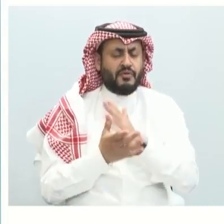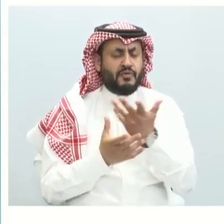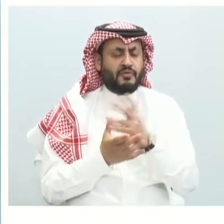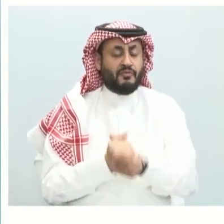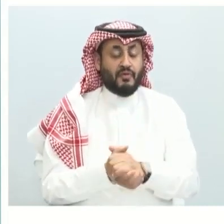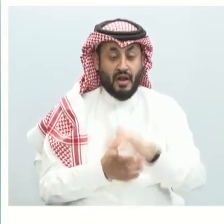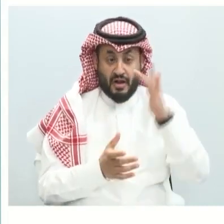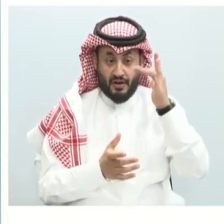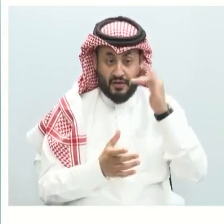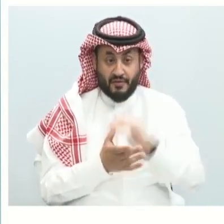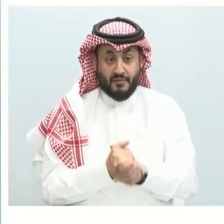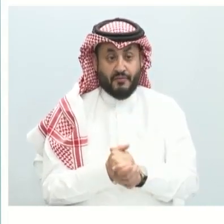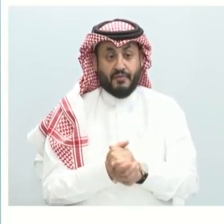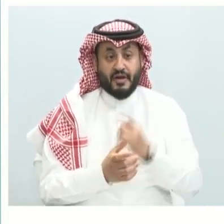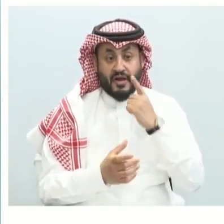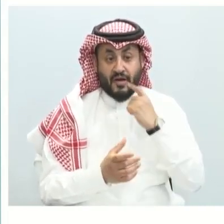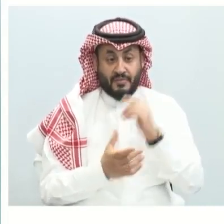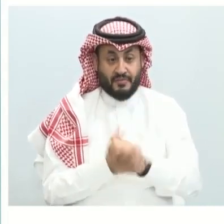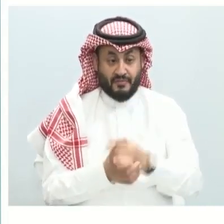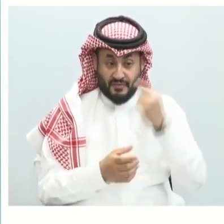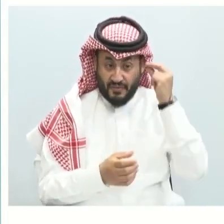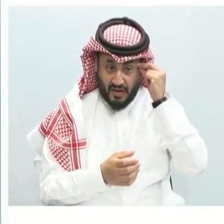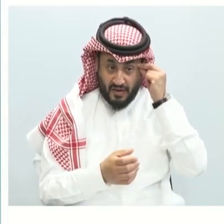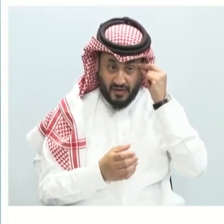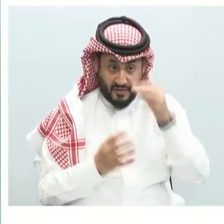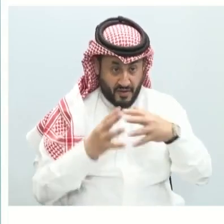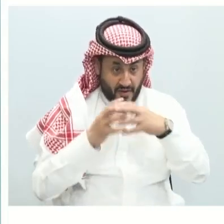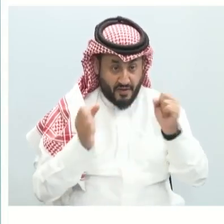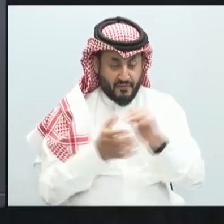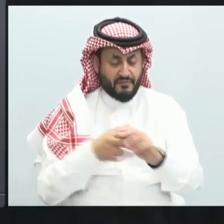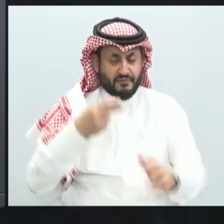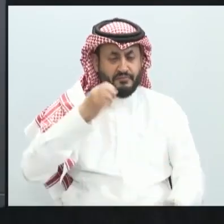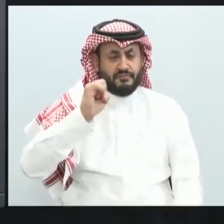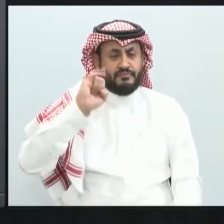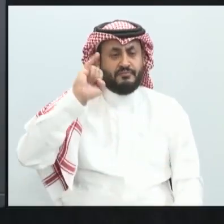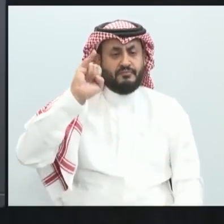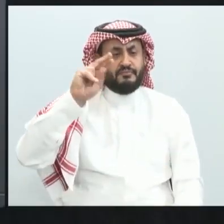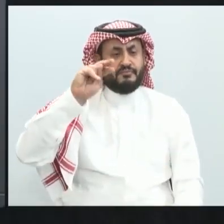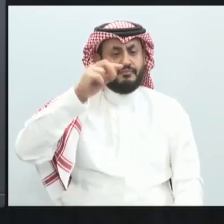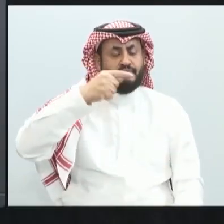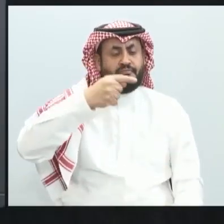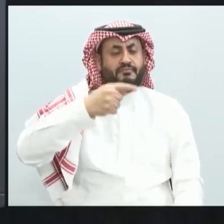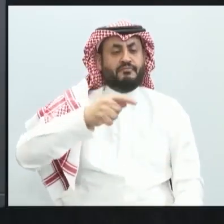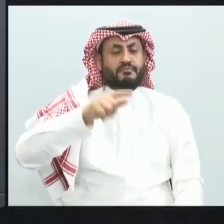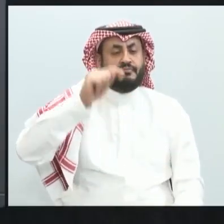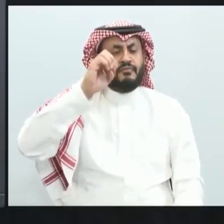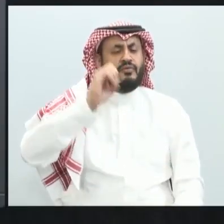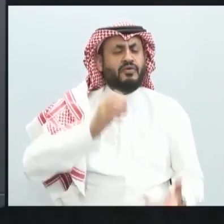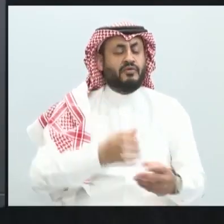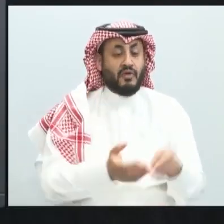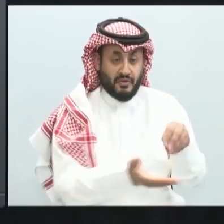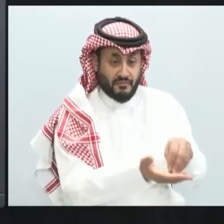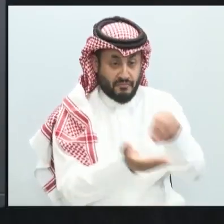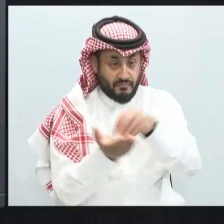you know that going to here is not for places, it's about it's to